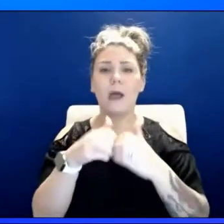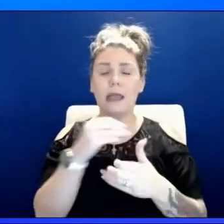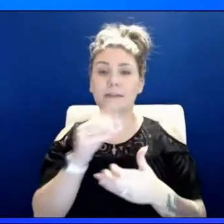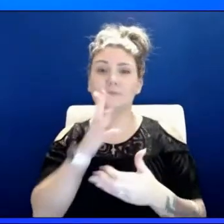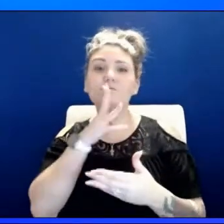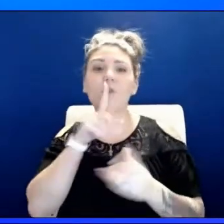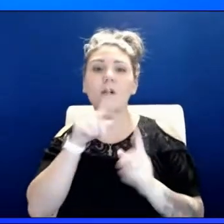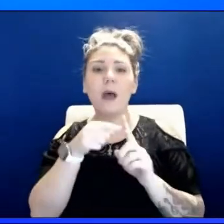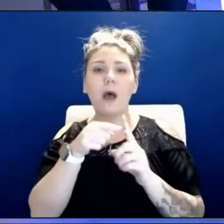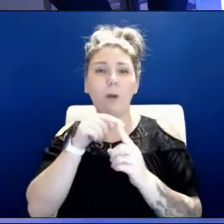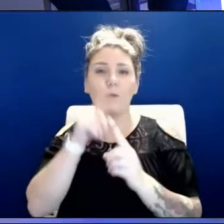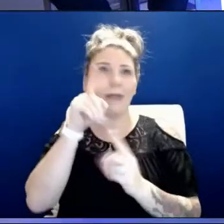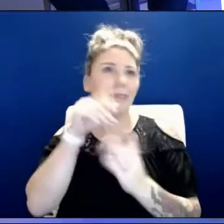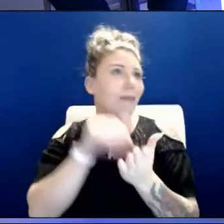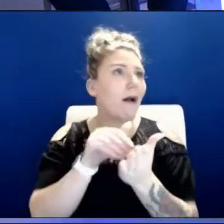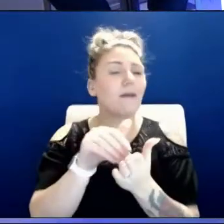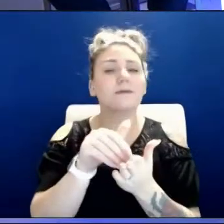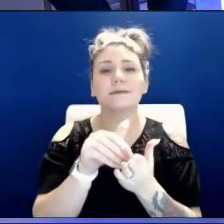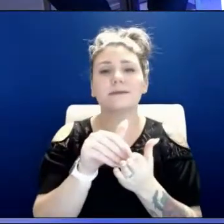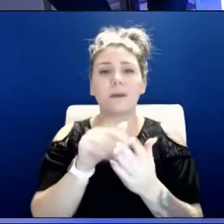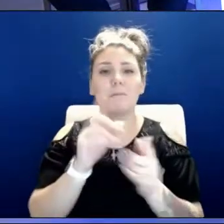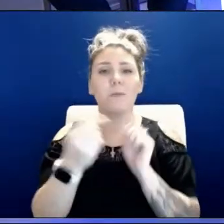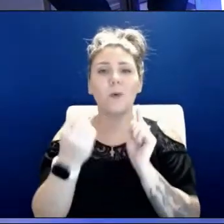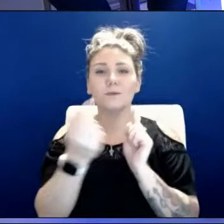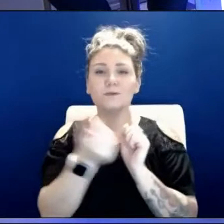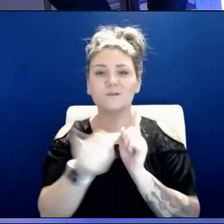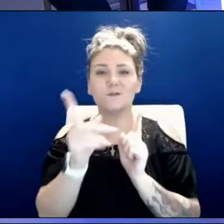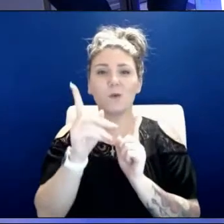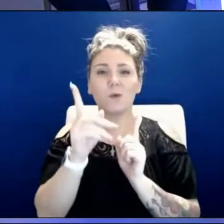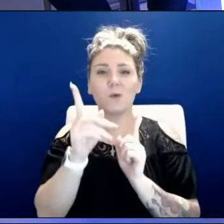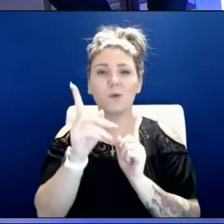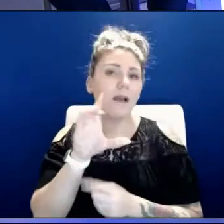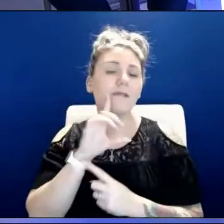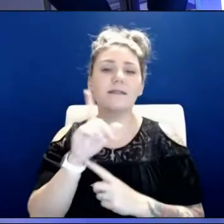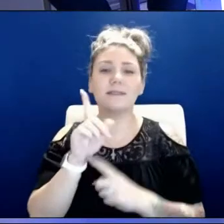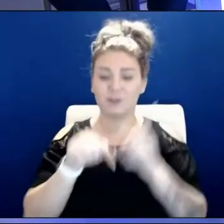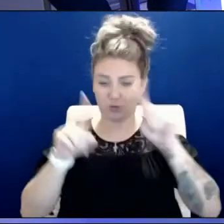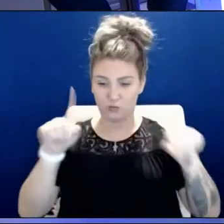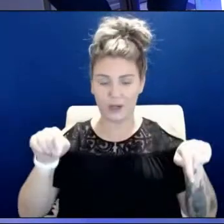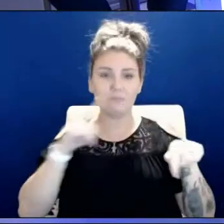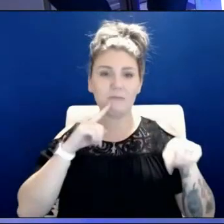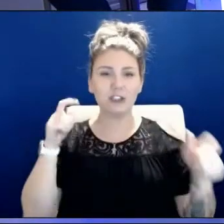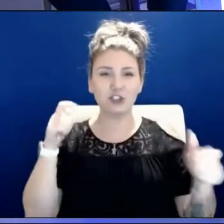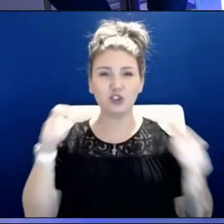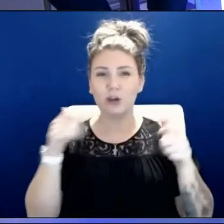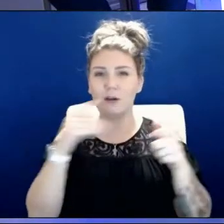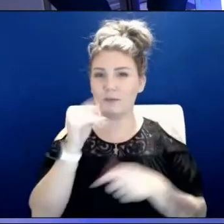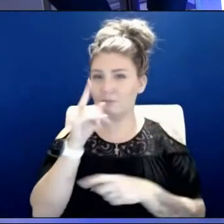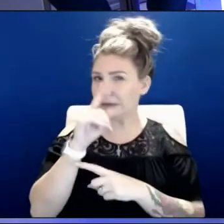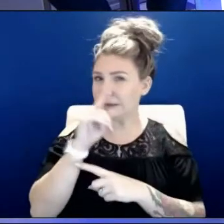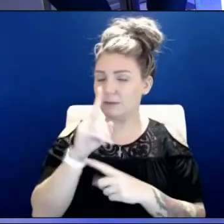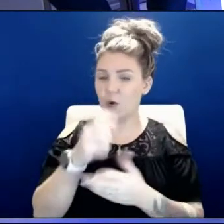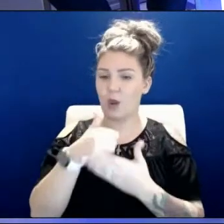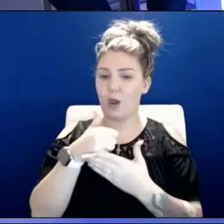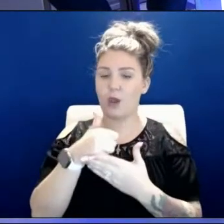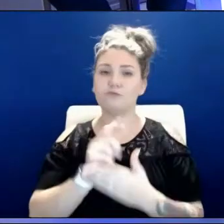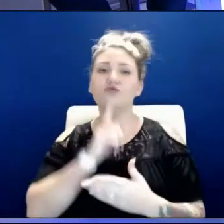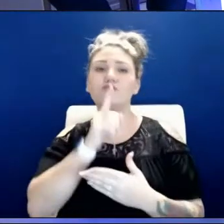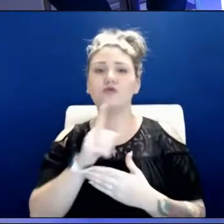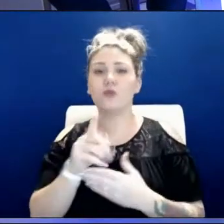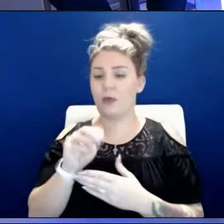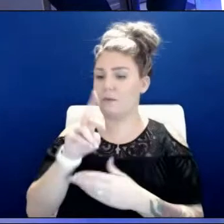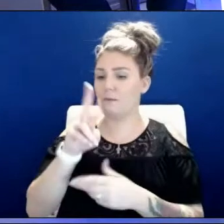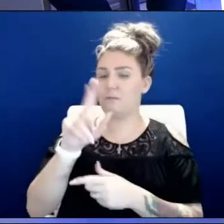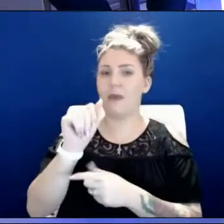to just a few hundred. It feels like the large randomized placebo-controlled trials help tell us truth. Meta-analysis can kind of